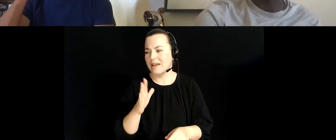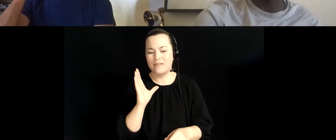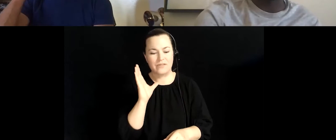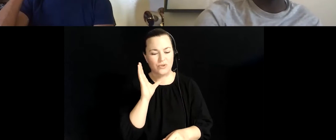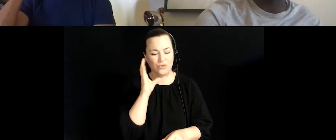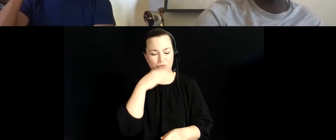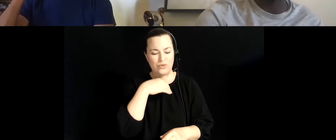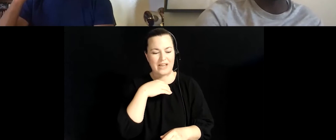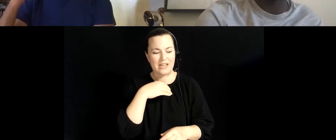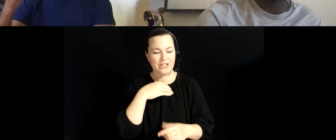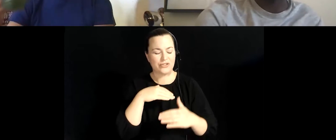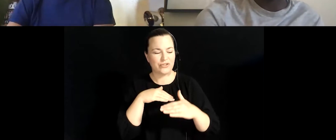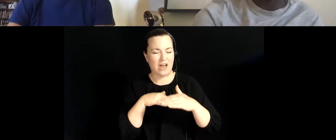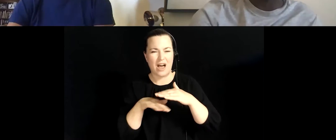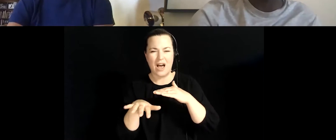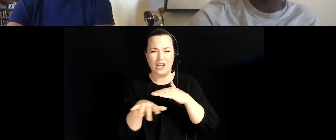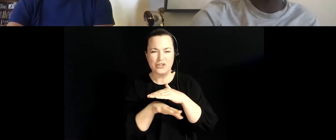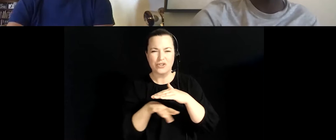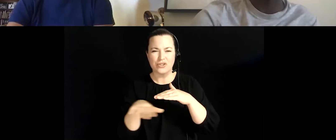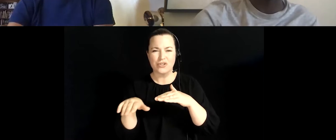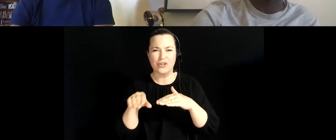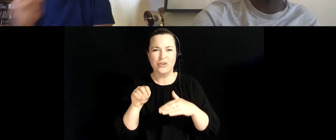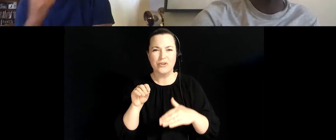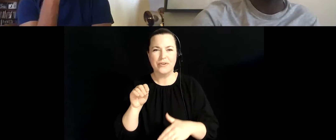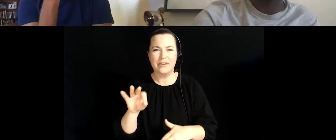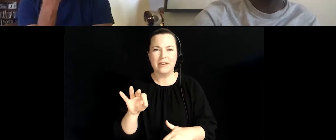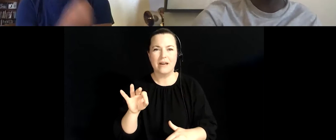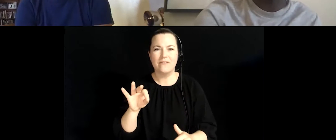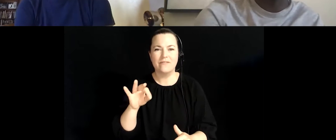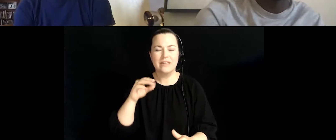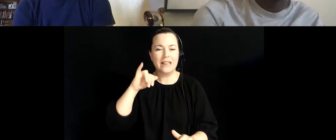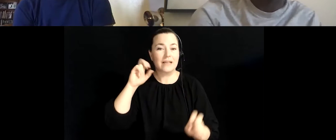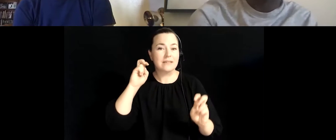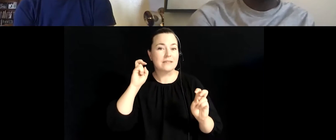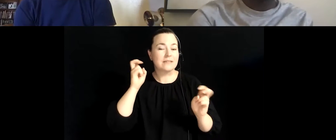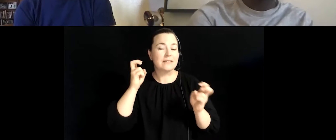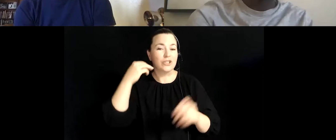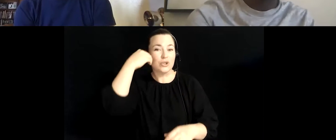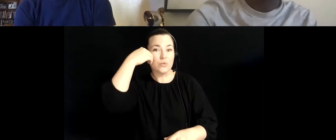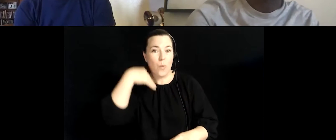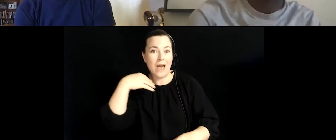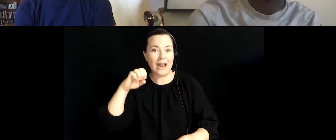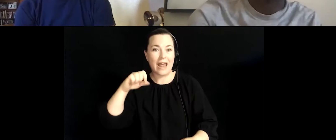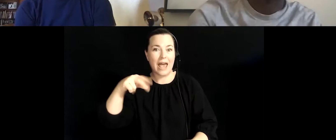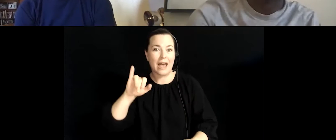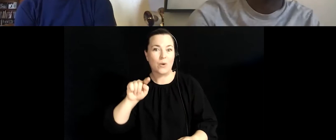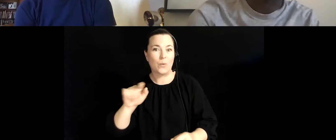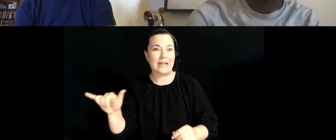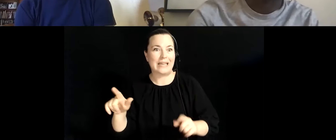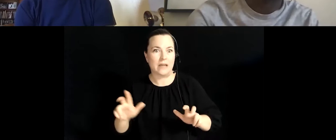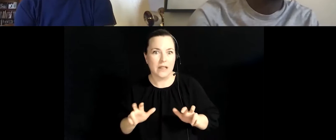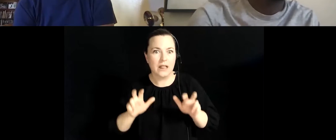recompense or sweat equity that contemporary artists they seek, for